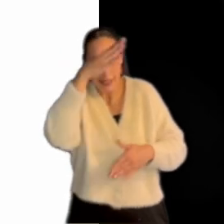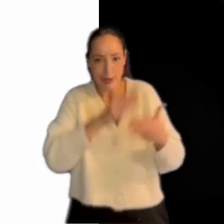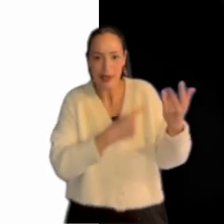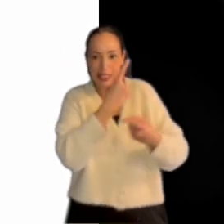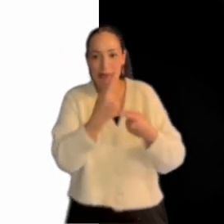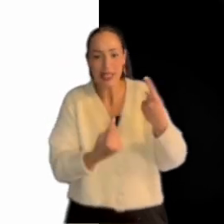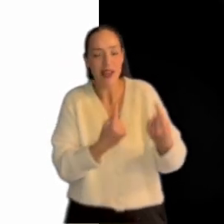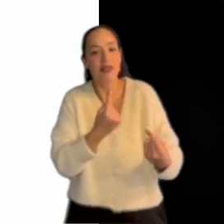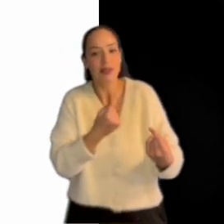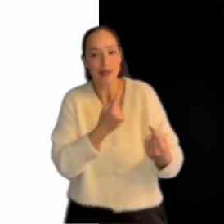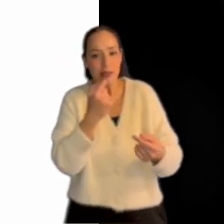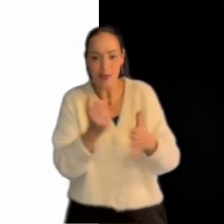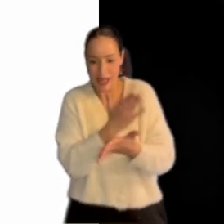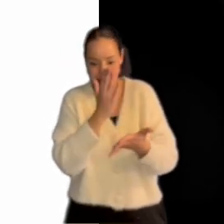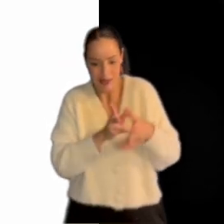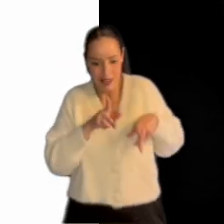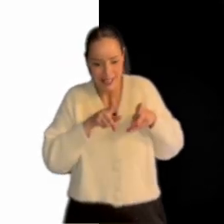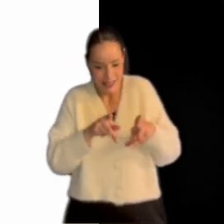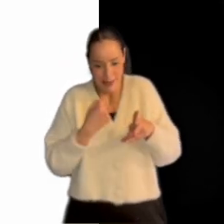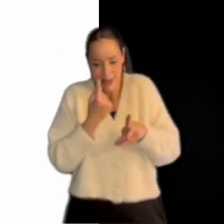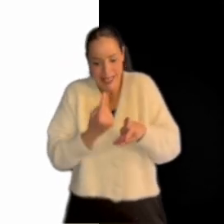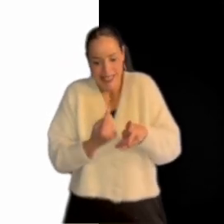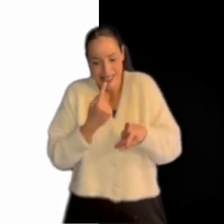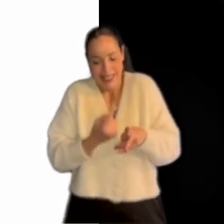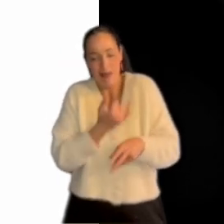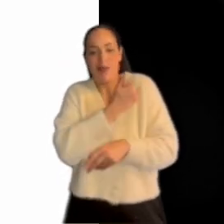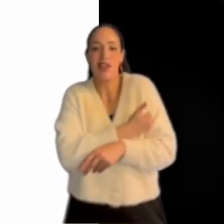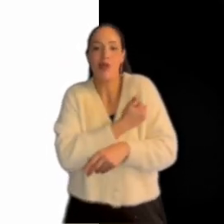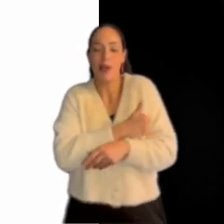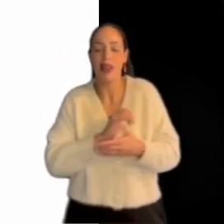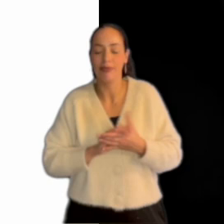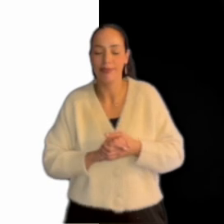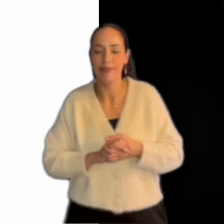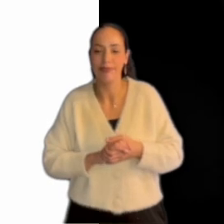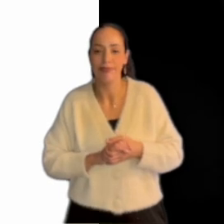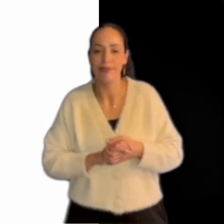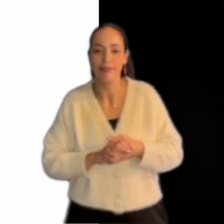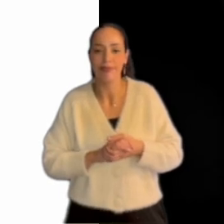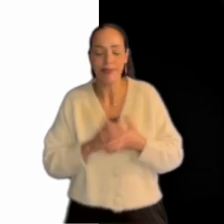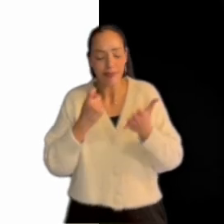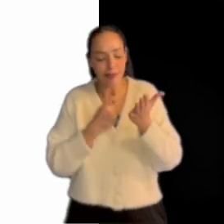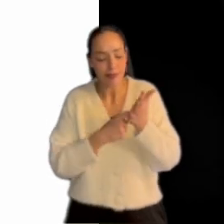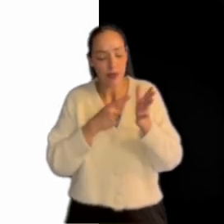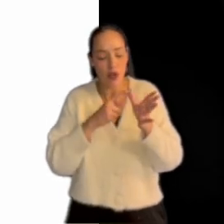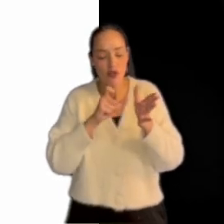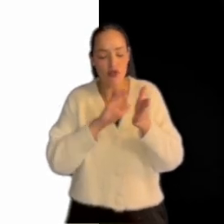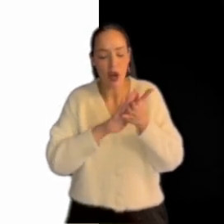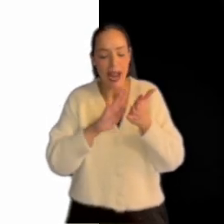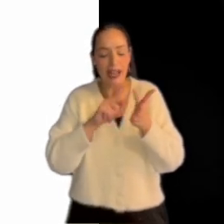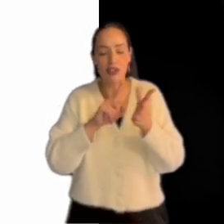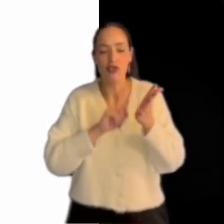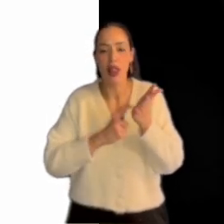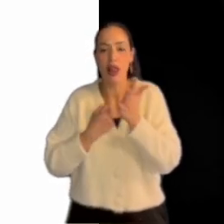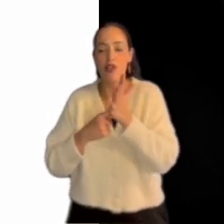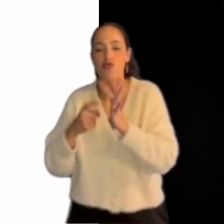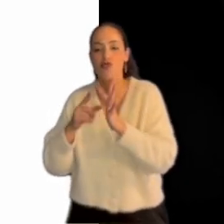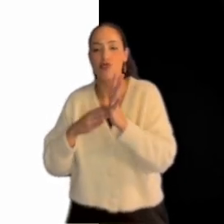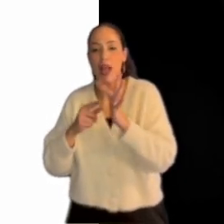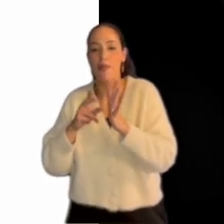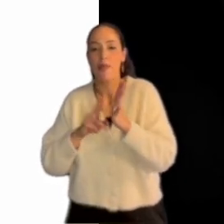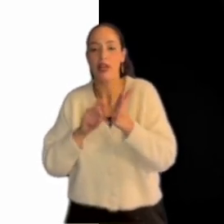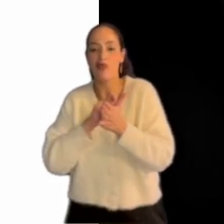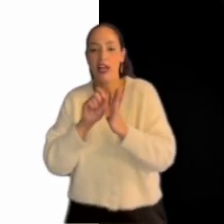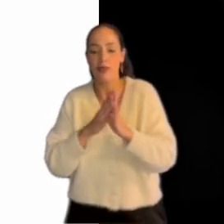effects. As Rachel Naomi Remen writes in her book, Kitchen Table Wisdom, the expectation that we can be immersed